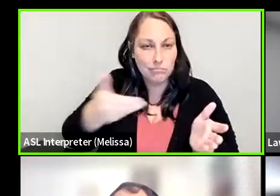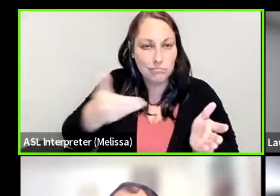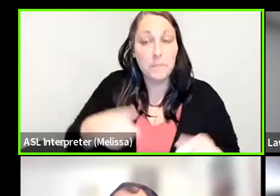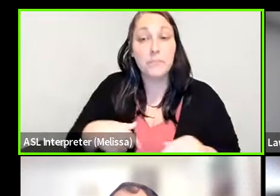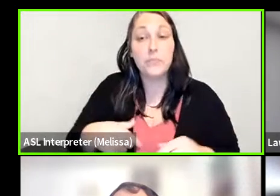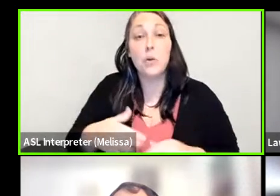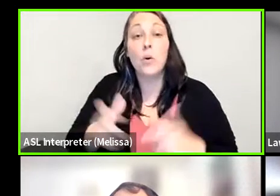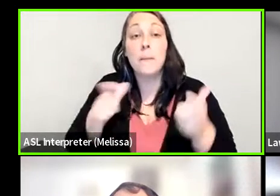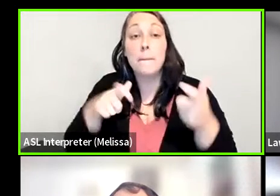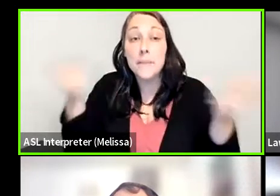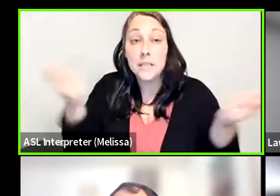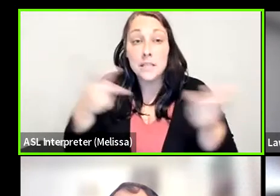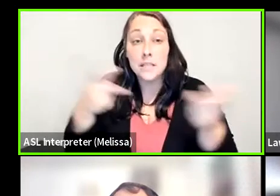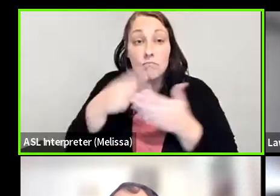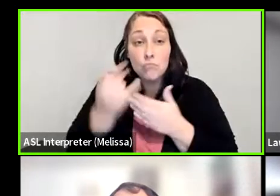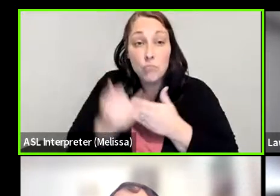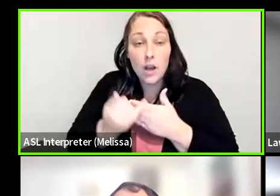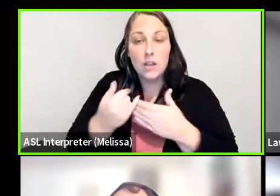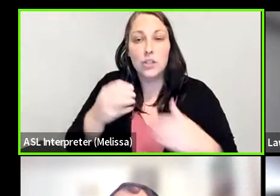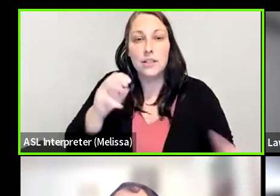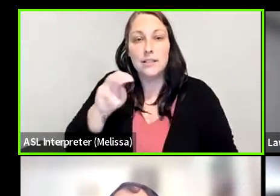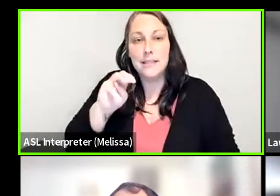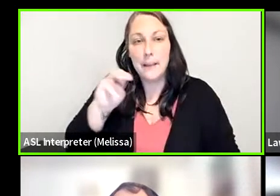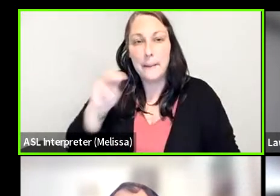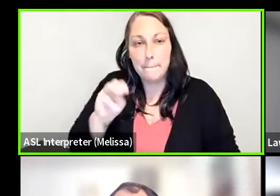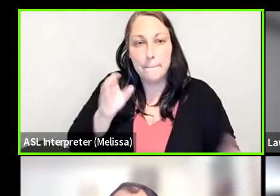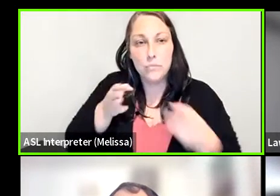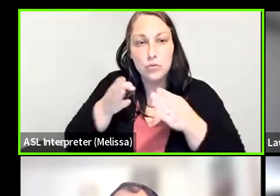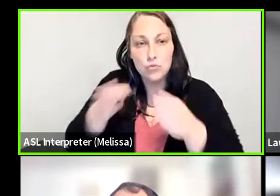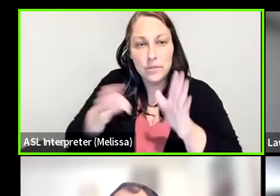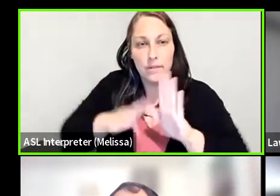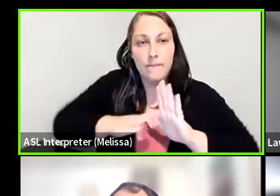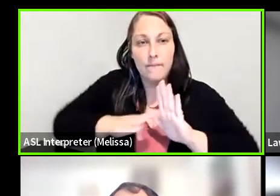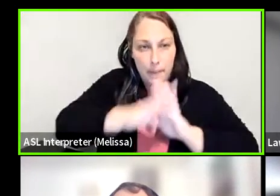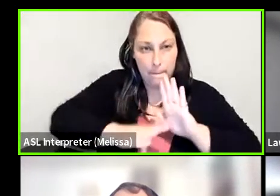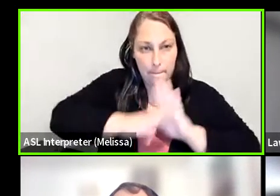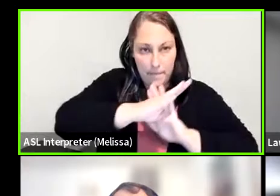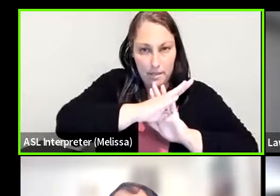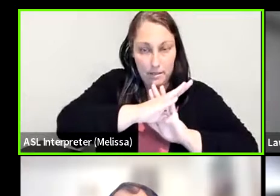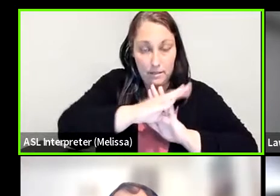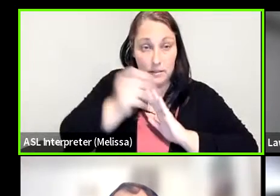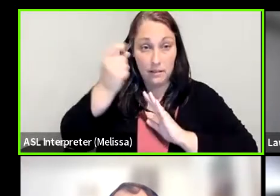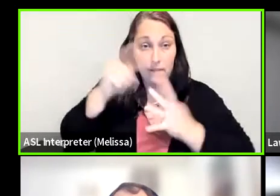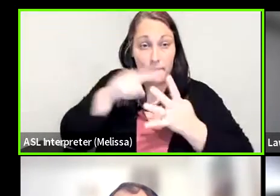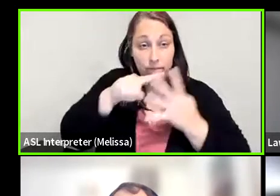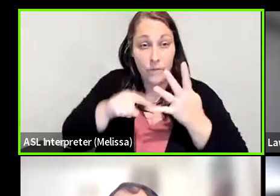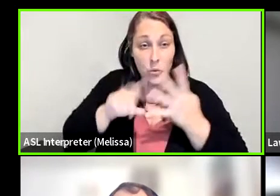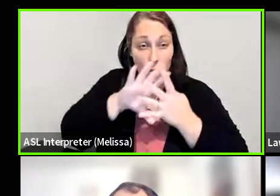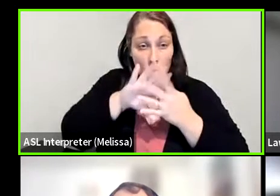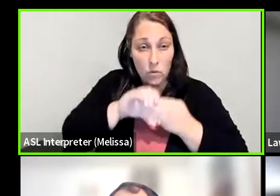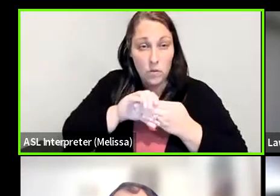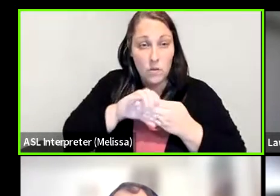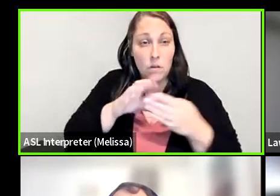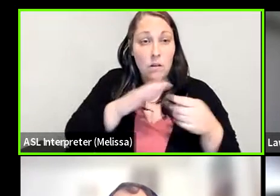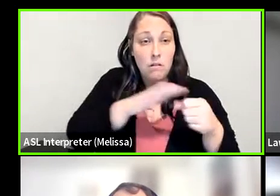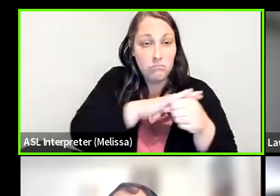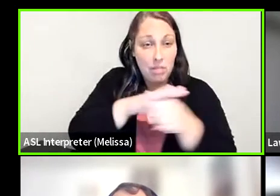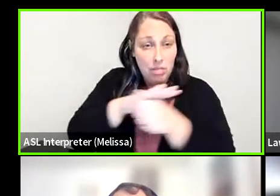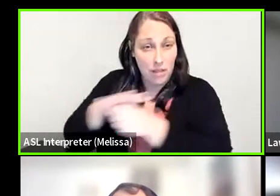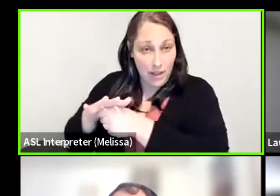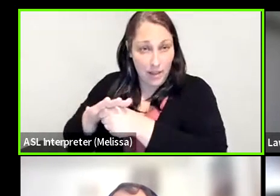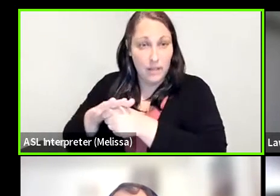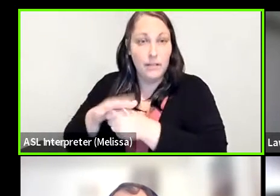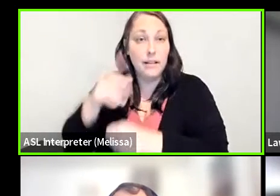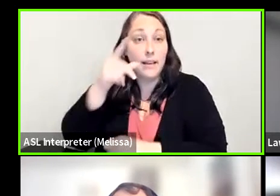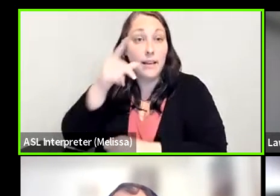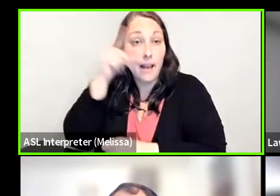project is known as the 6th Street development. And it's comprised of 4 parcels of land owned by